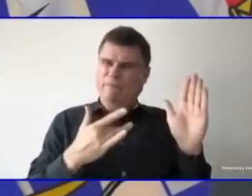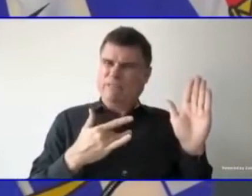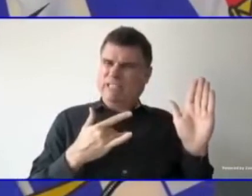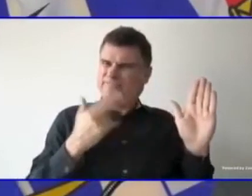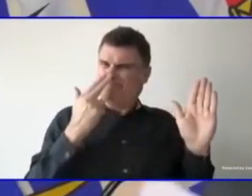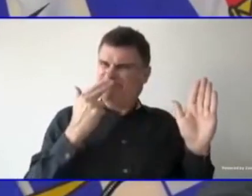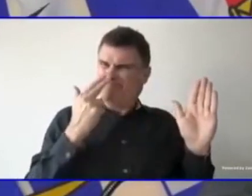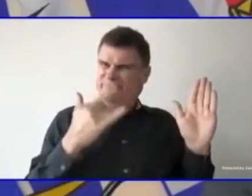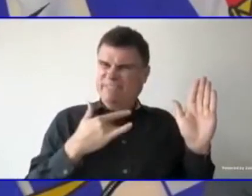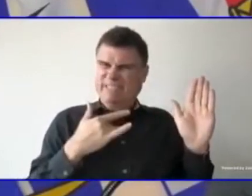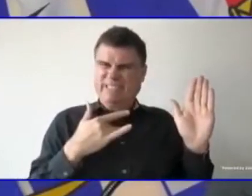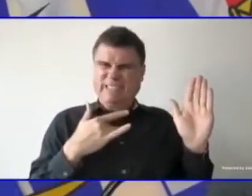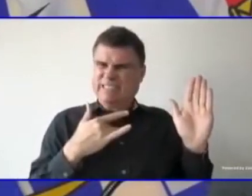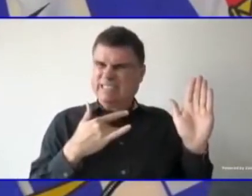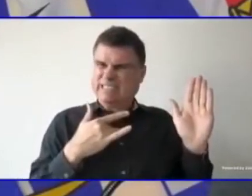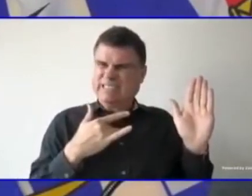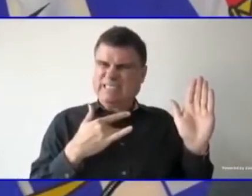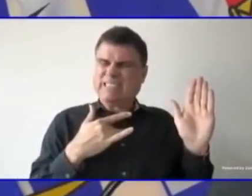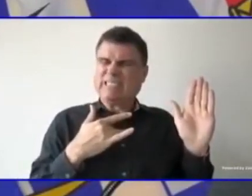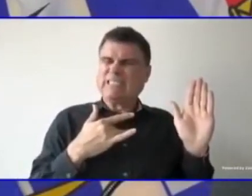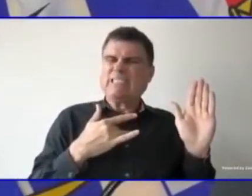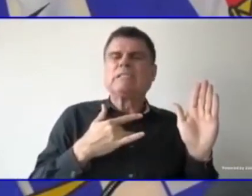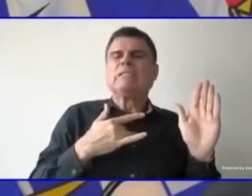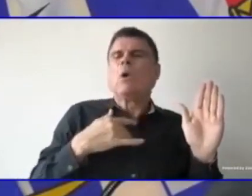if you are positive